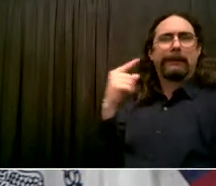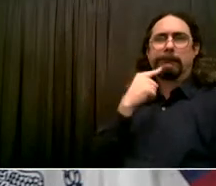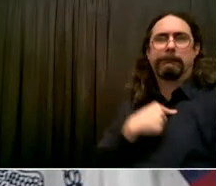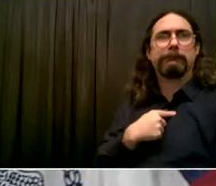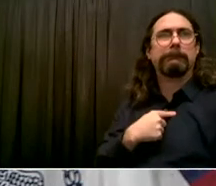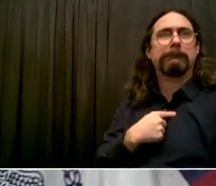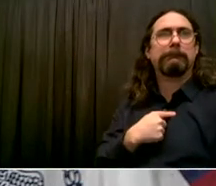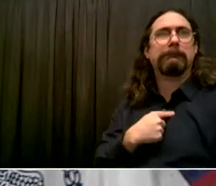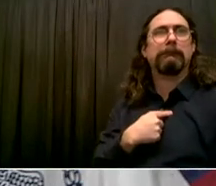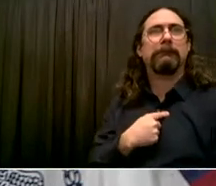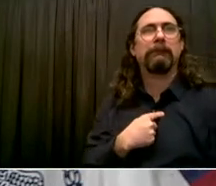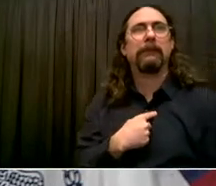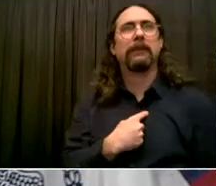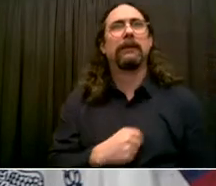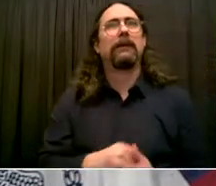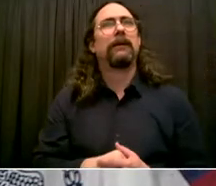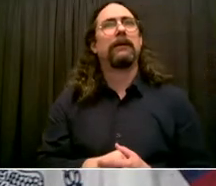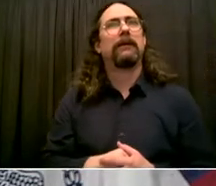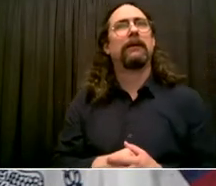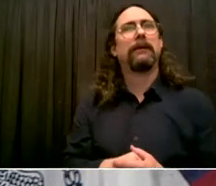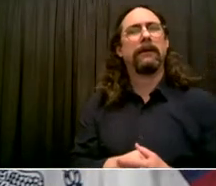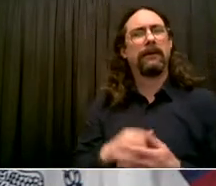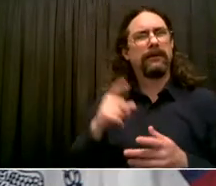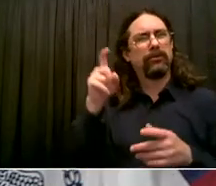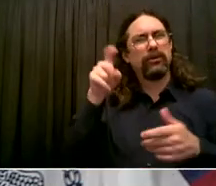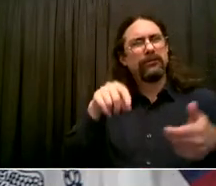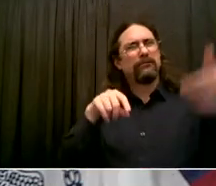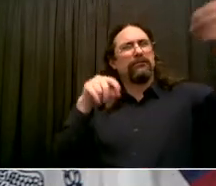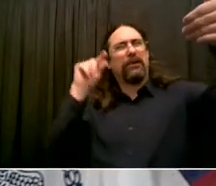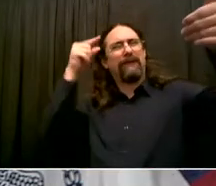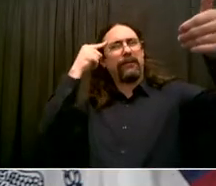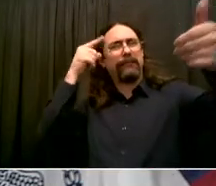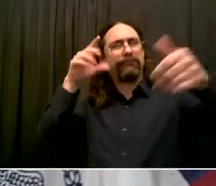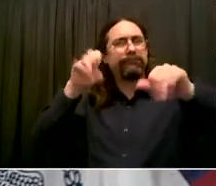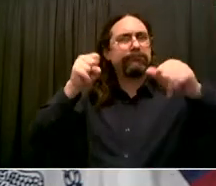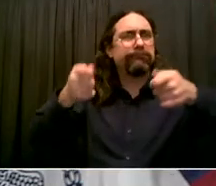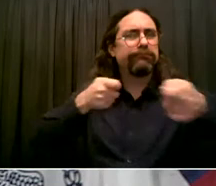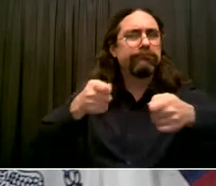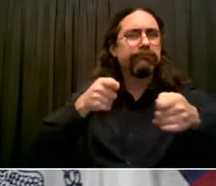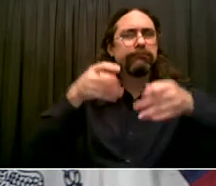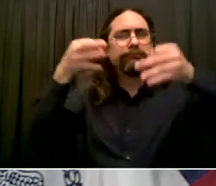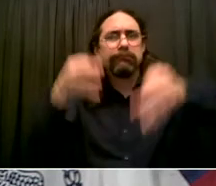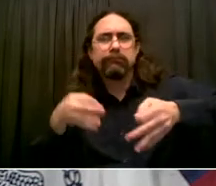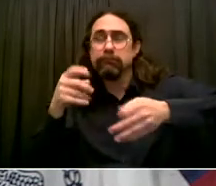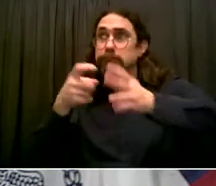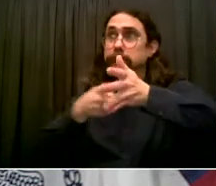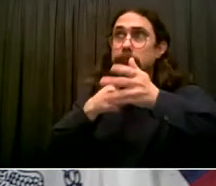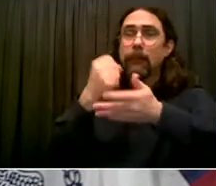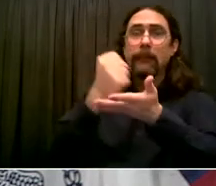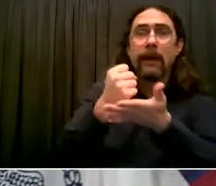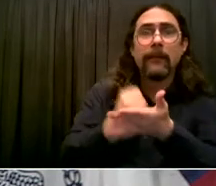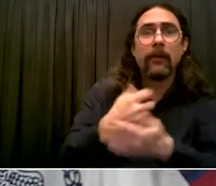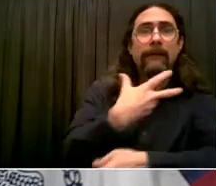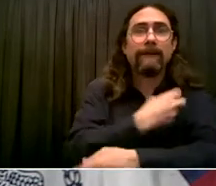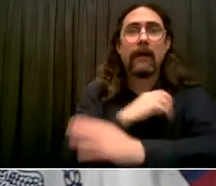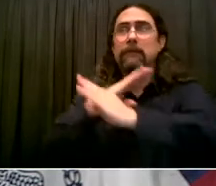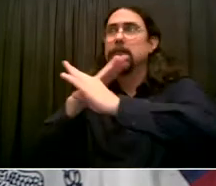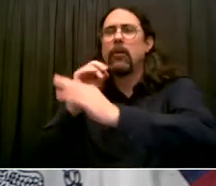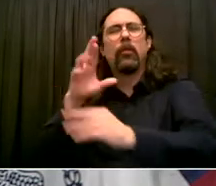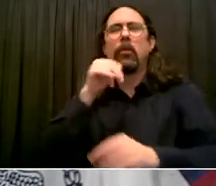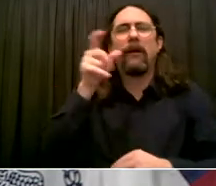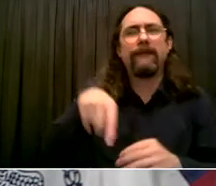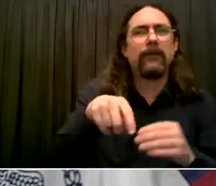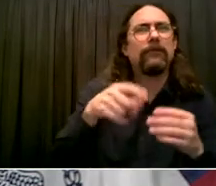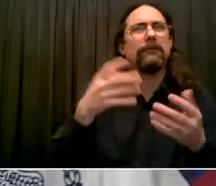get Dr. Varma back in. Look, Henry, this is something, it is definitely complex. We got to think